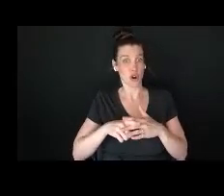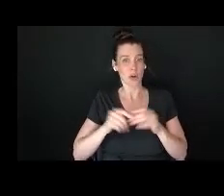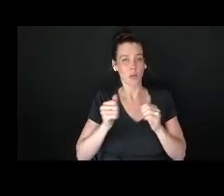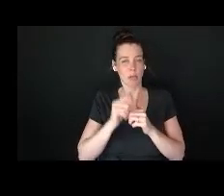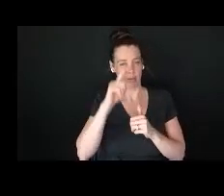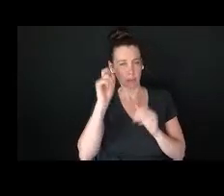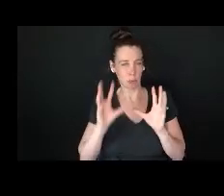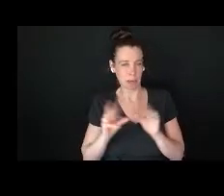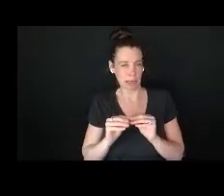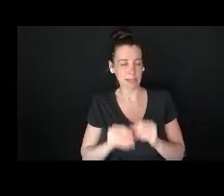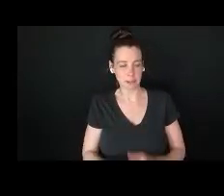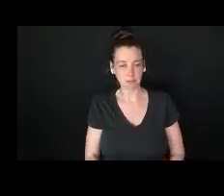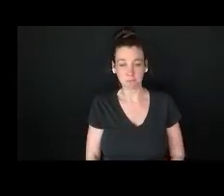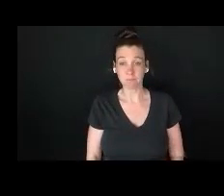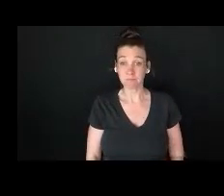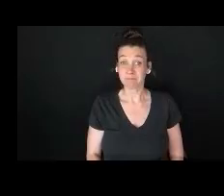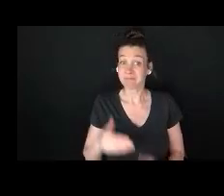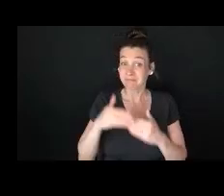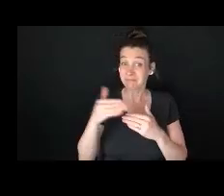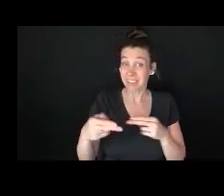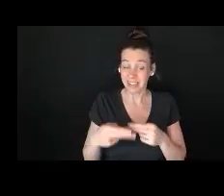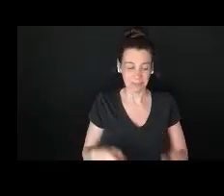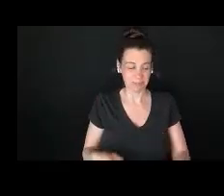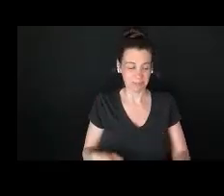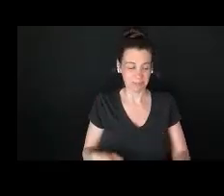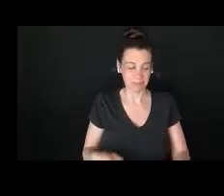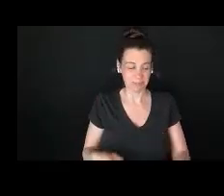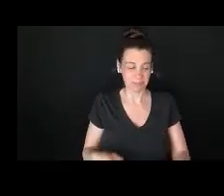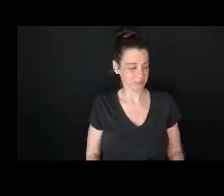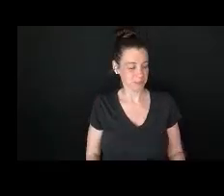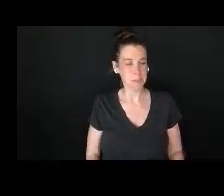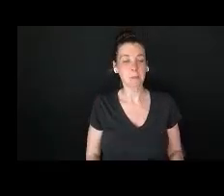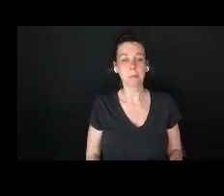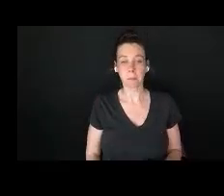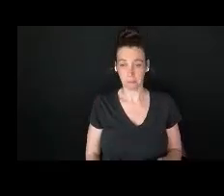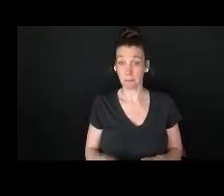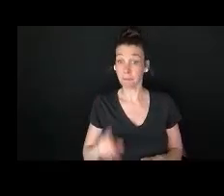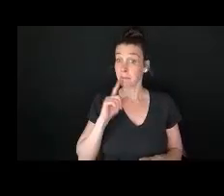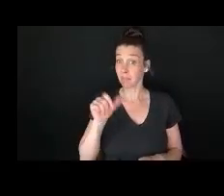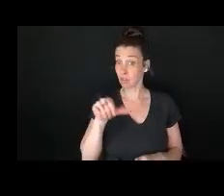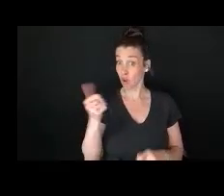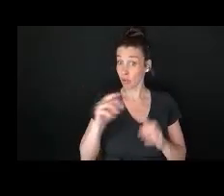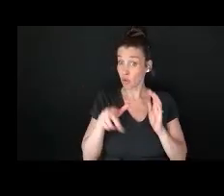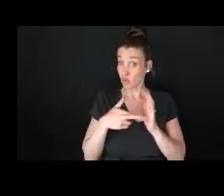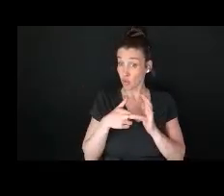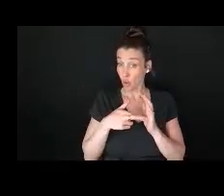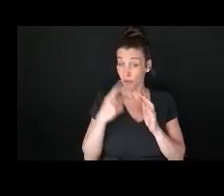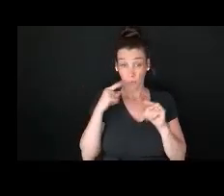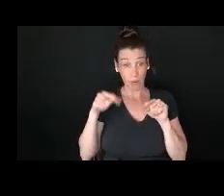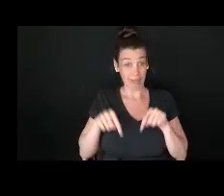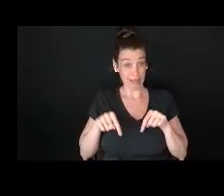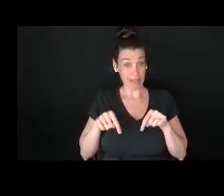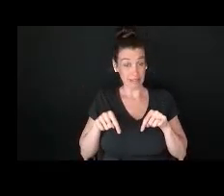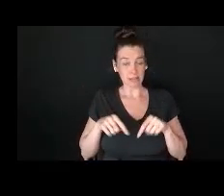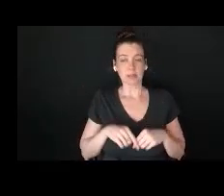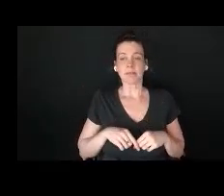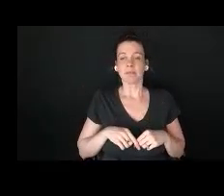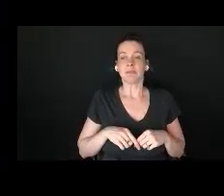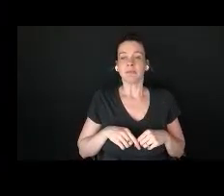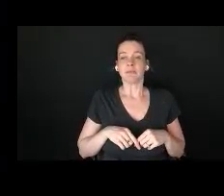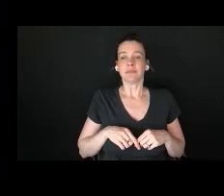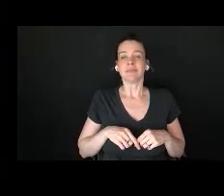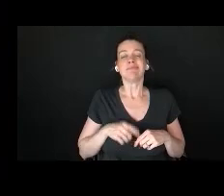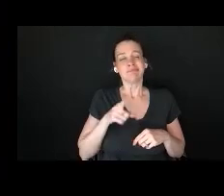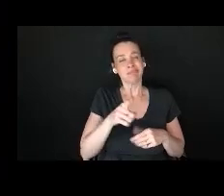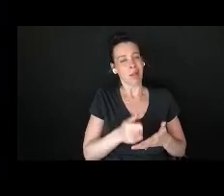meetings. Please advance it. So the other role that you have in particular for this round is to really help us